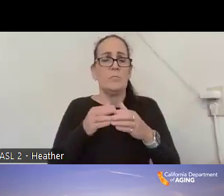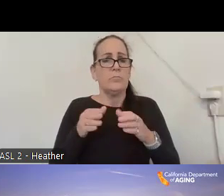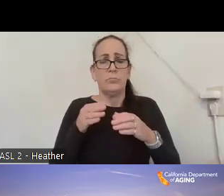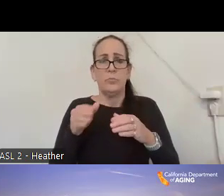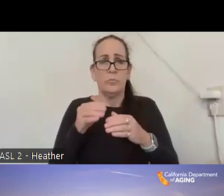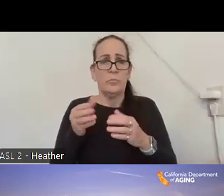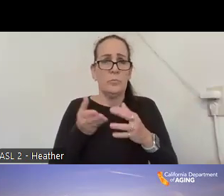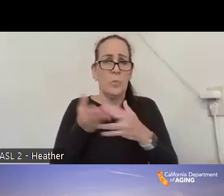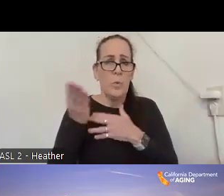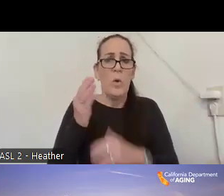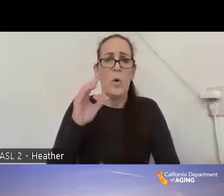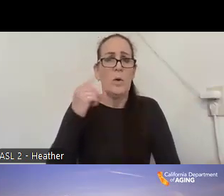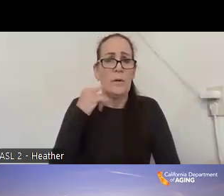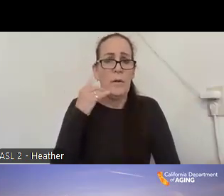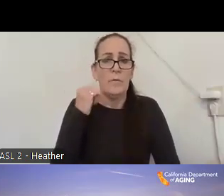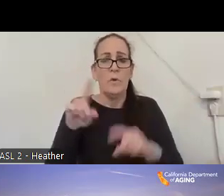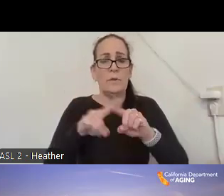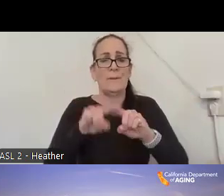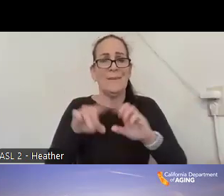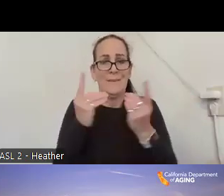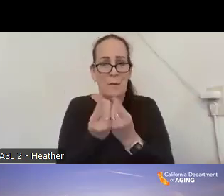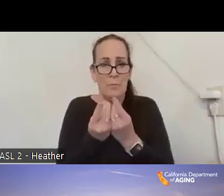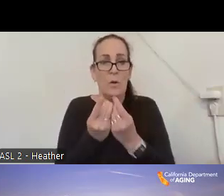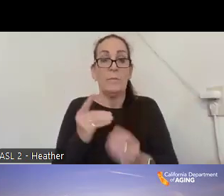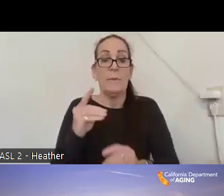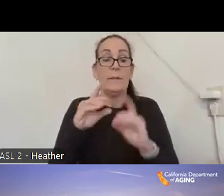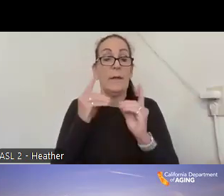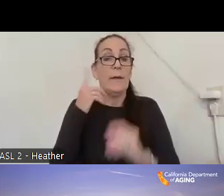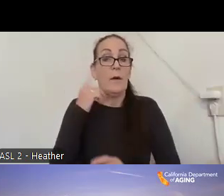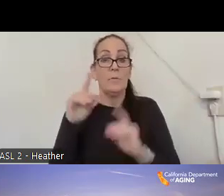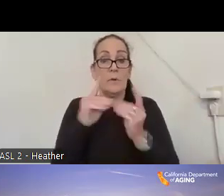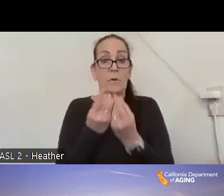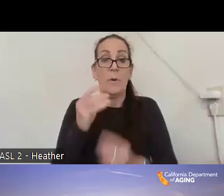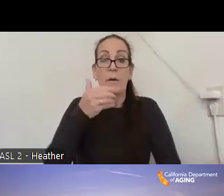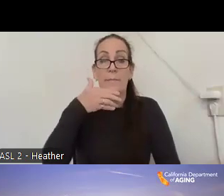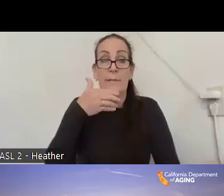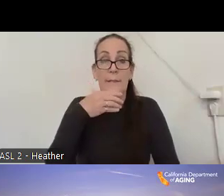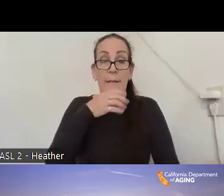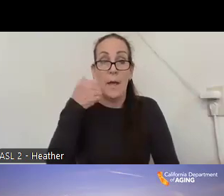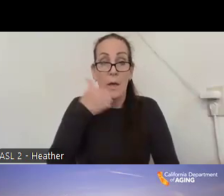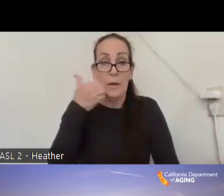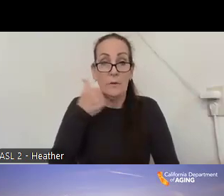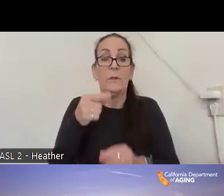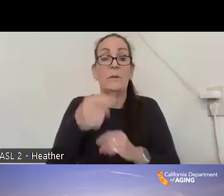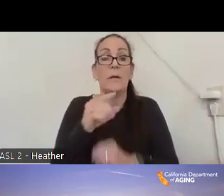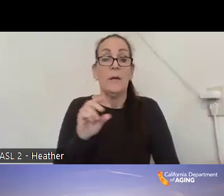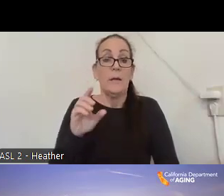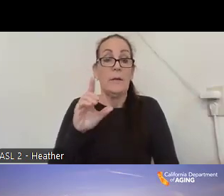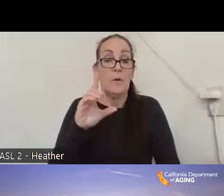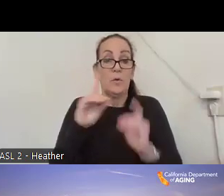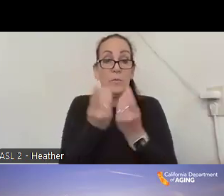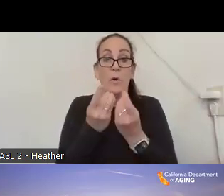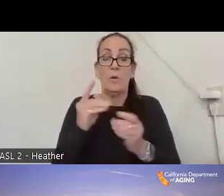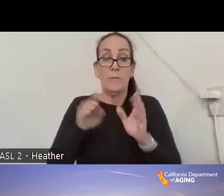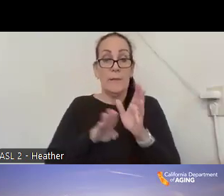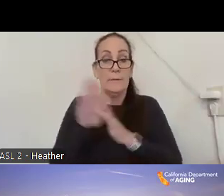of Aging, of course, we are partnering with the Department of Developmental Services, the UC Davis Family Caregiving